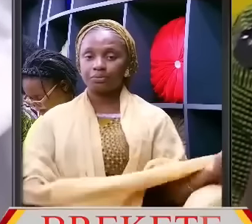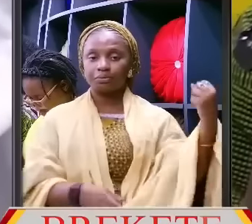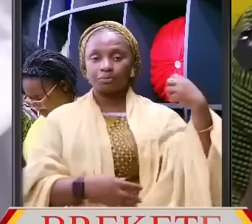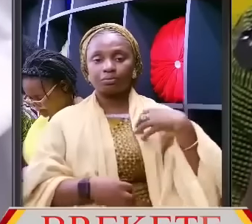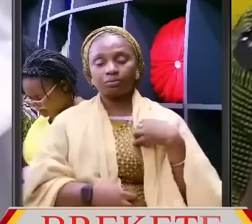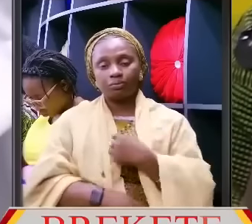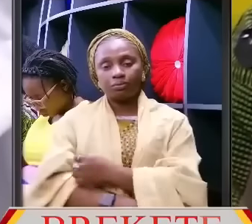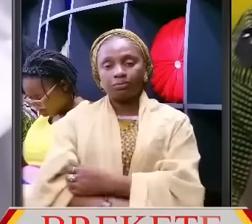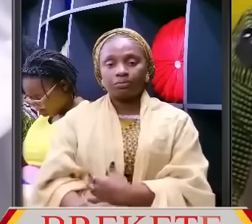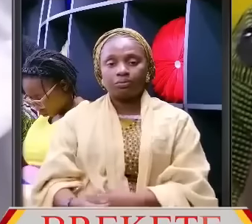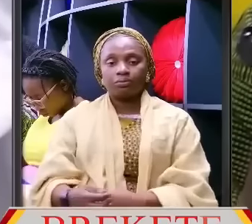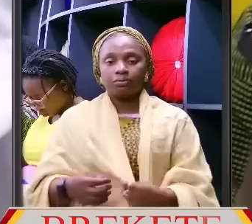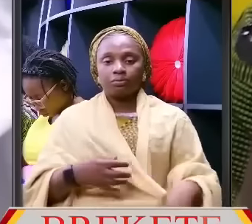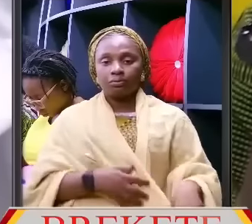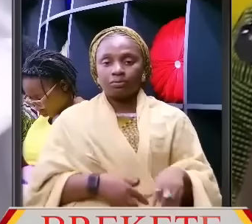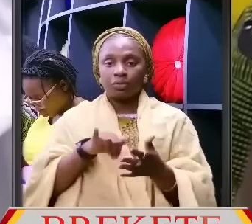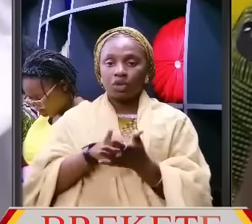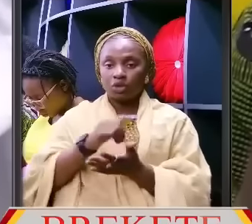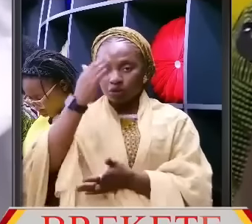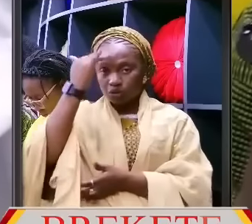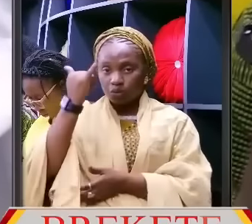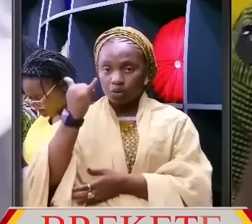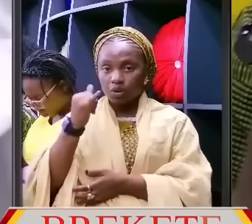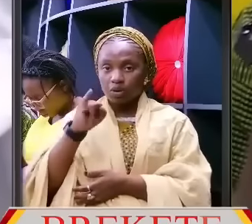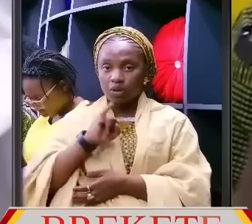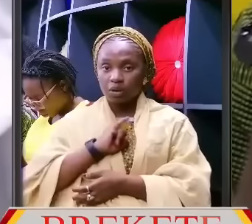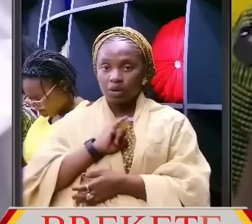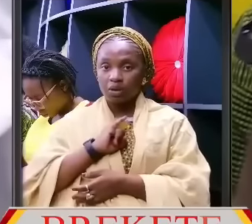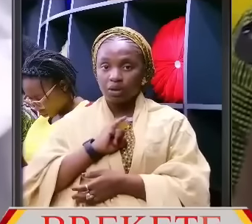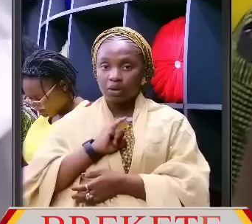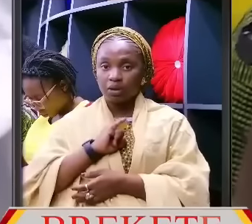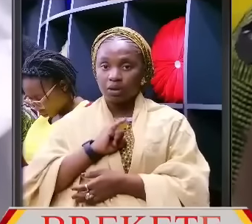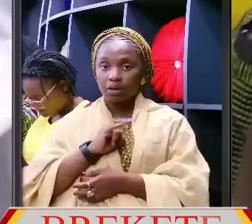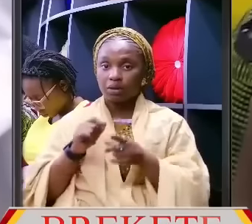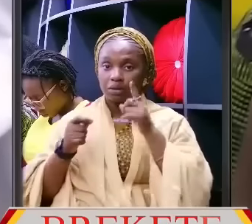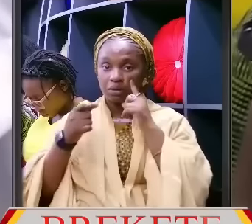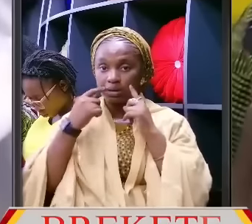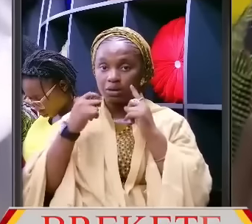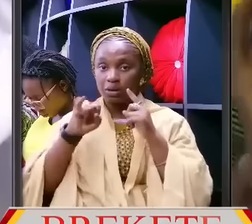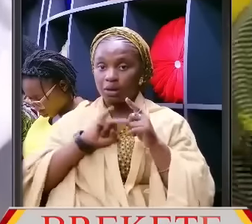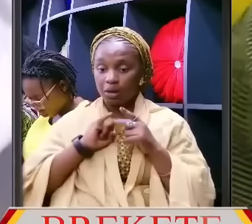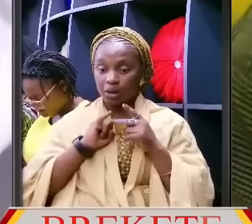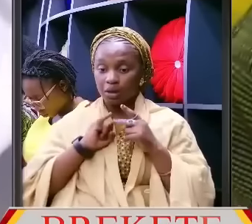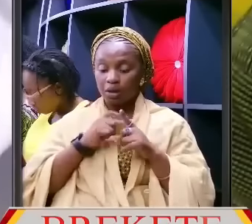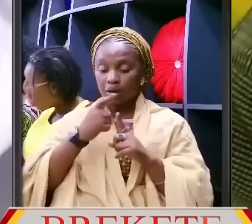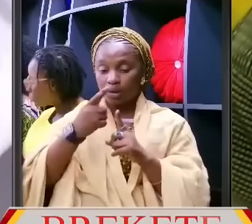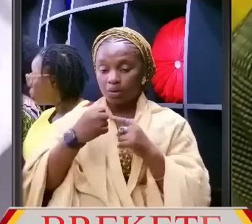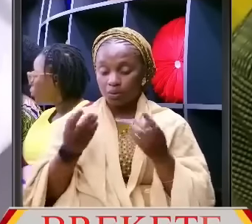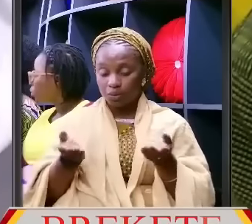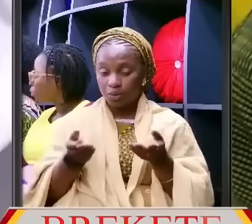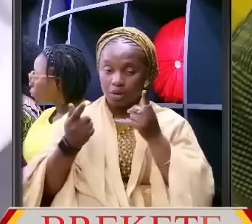her. That is why my sister, if you come here, I'm going to cry. Since last year,